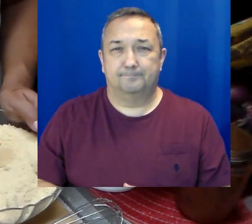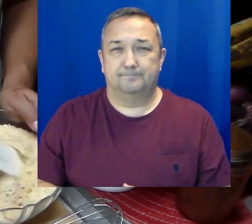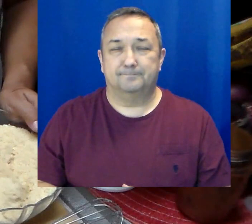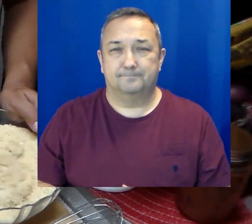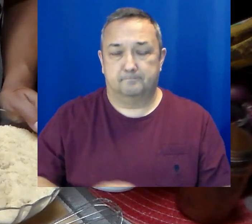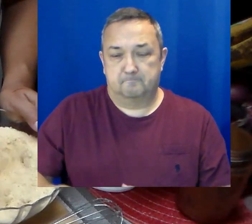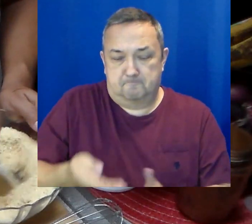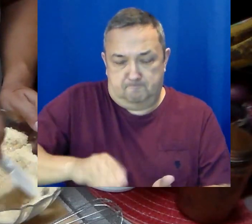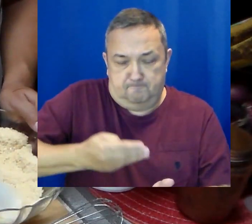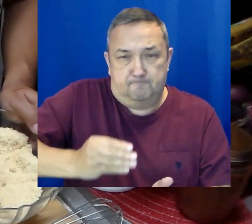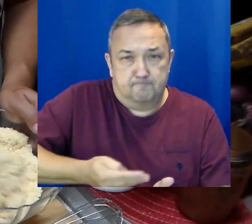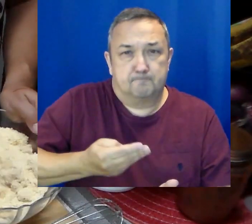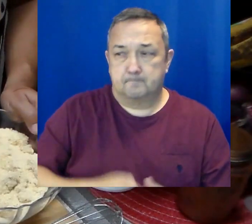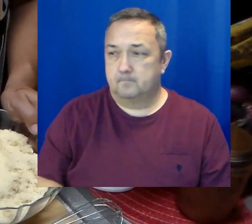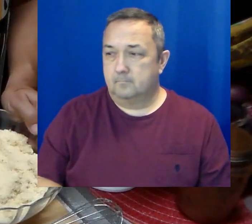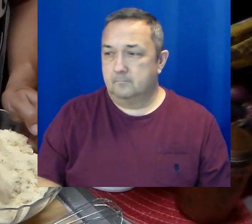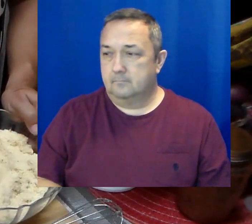spatula.